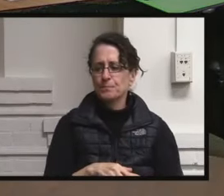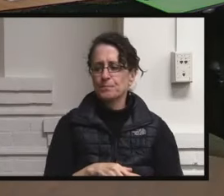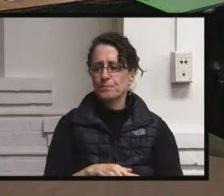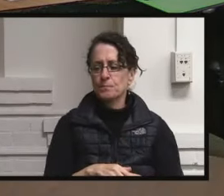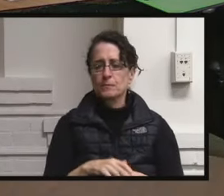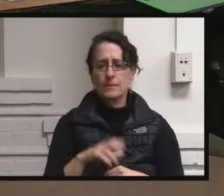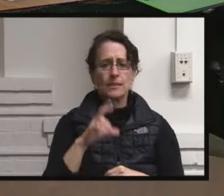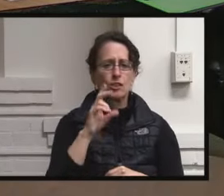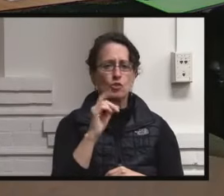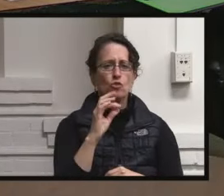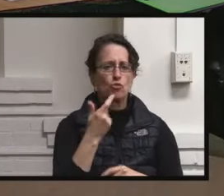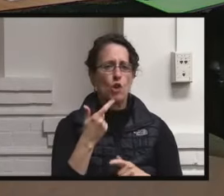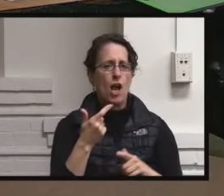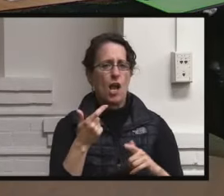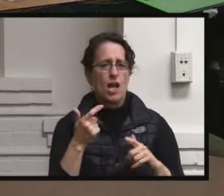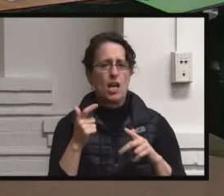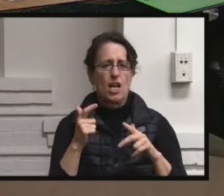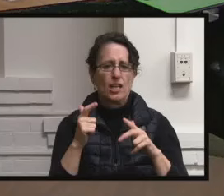drug interdiction